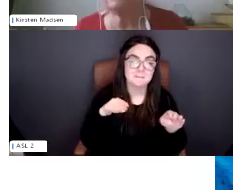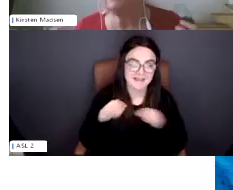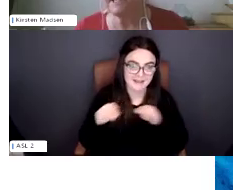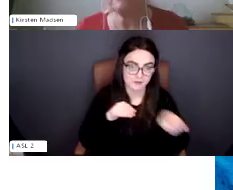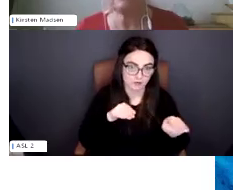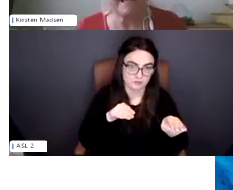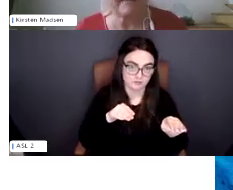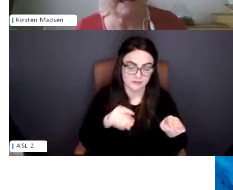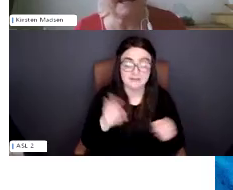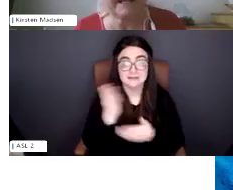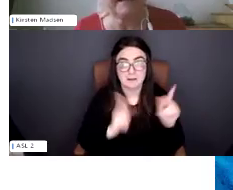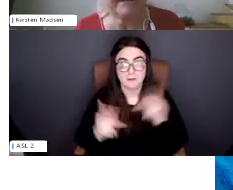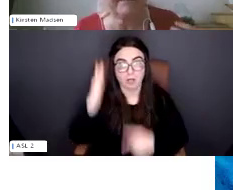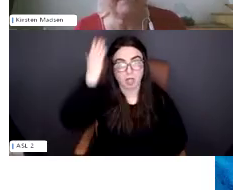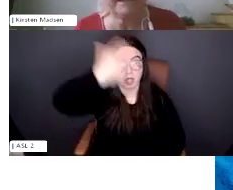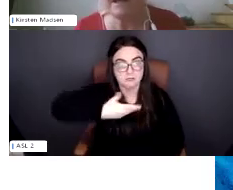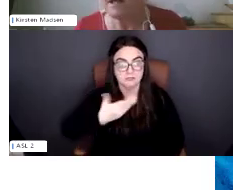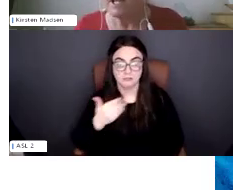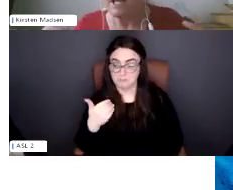that their behavior is having a negative